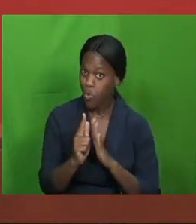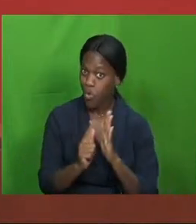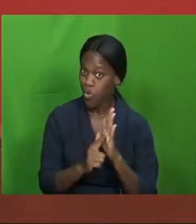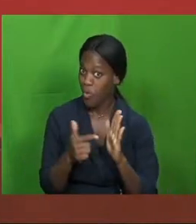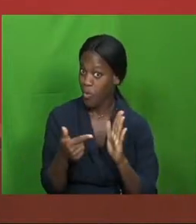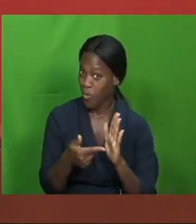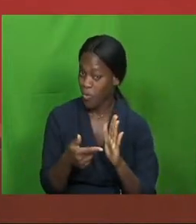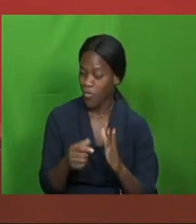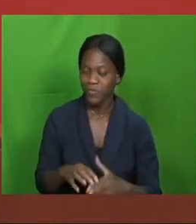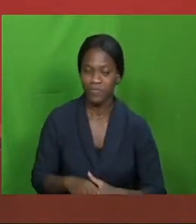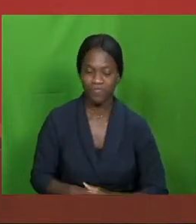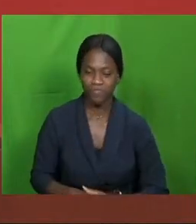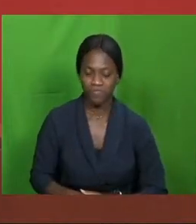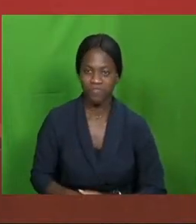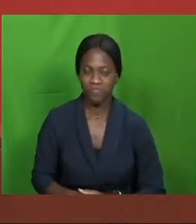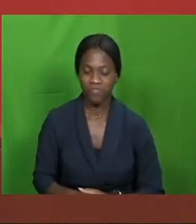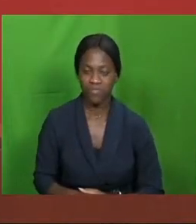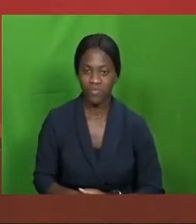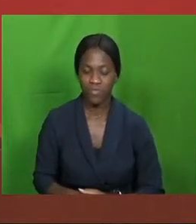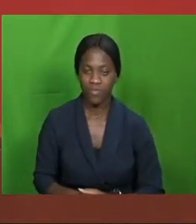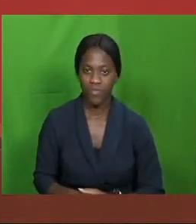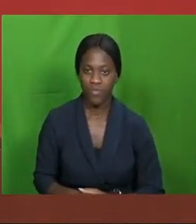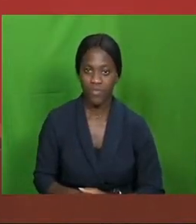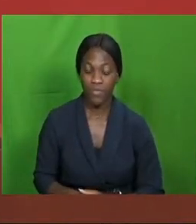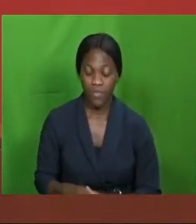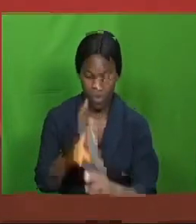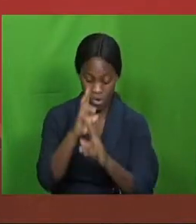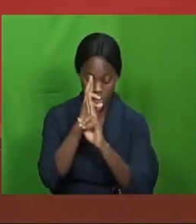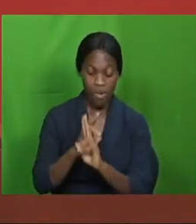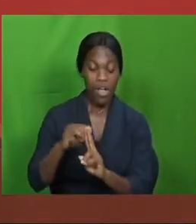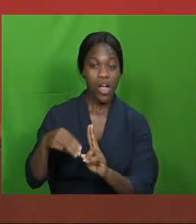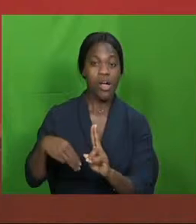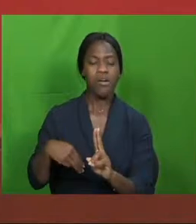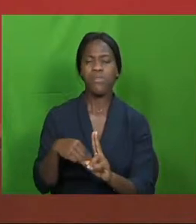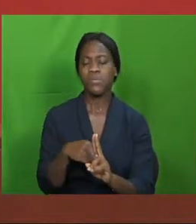Honorable members, this is,